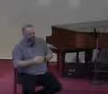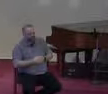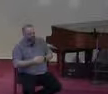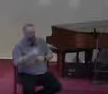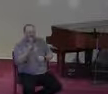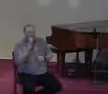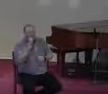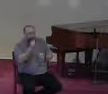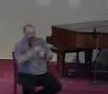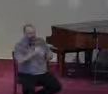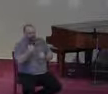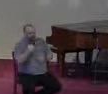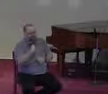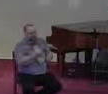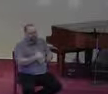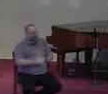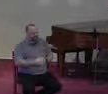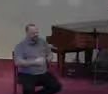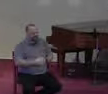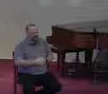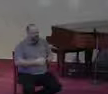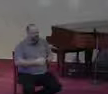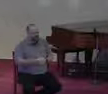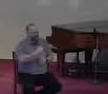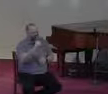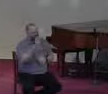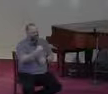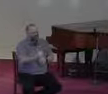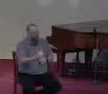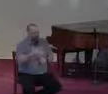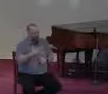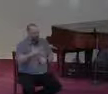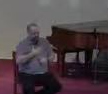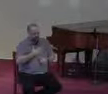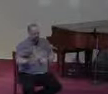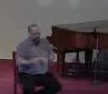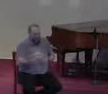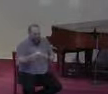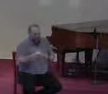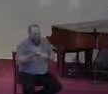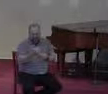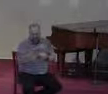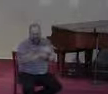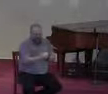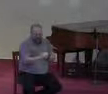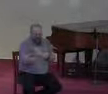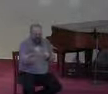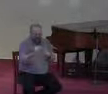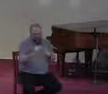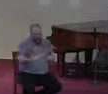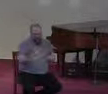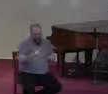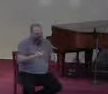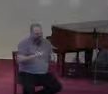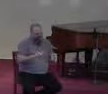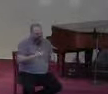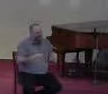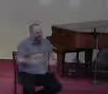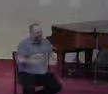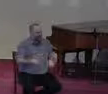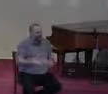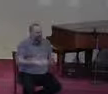He's patient with us. Not willing that any should perish.